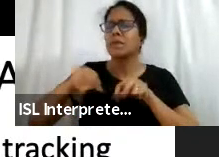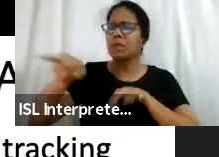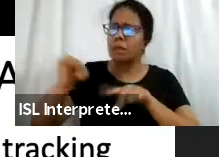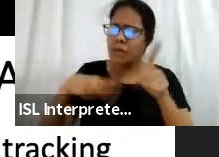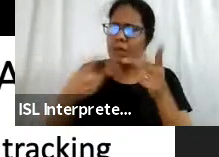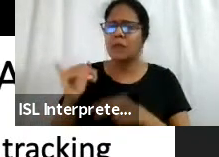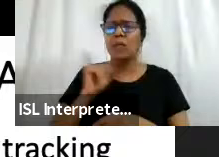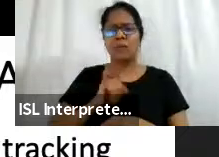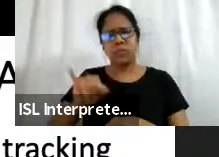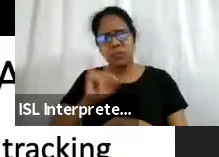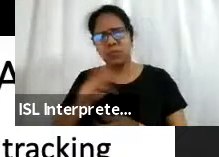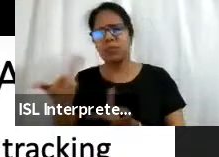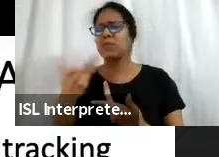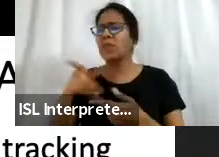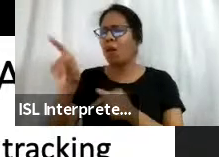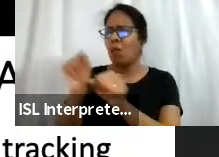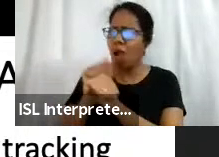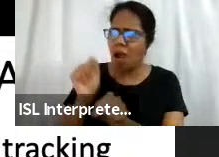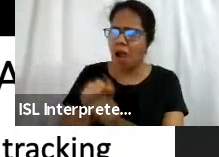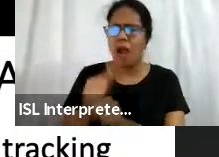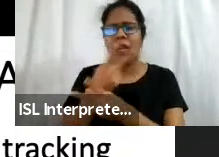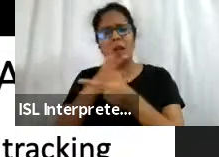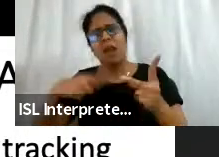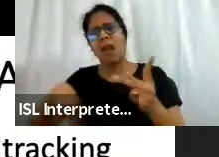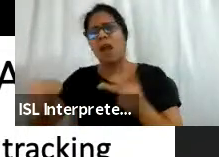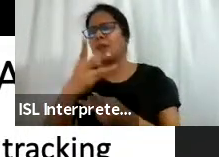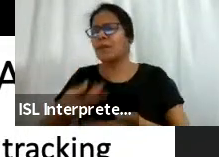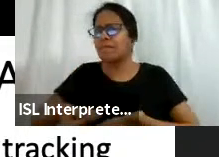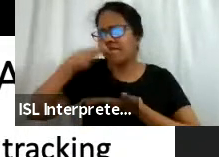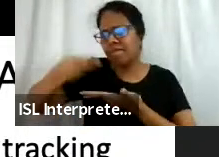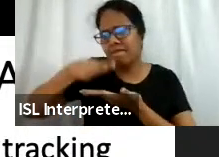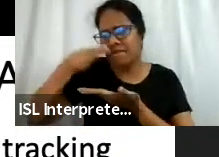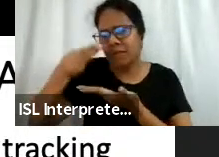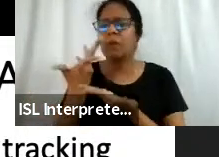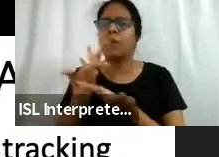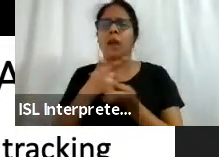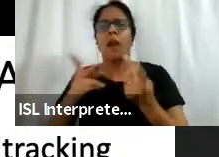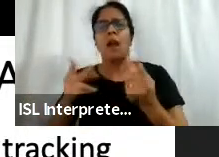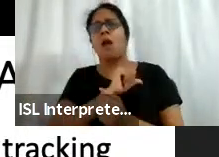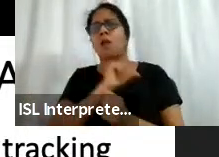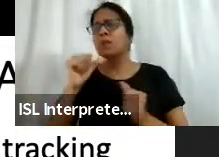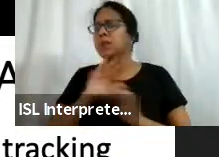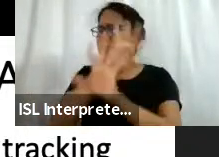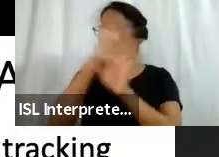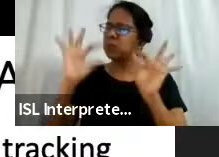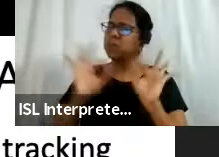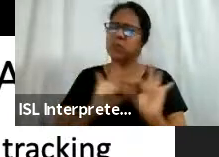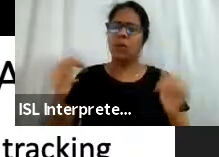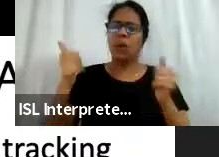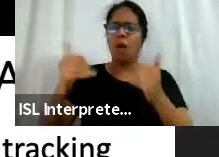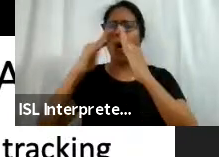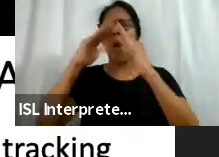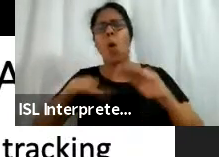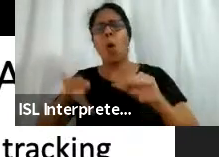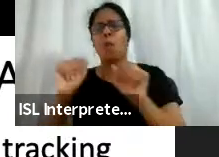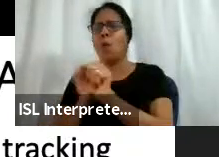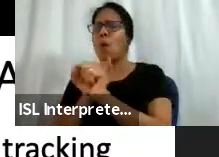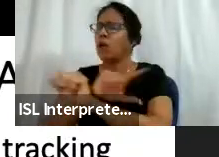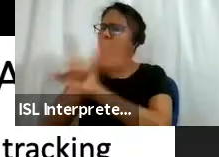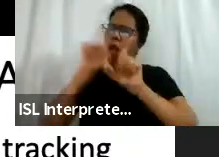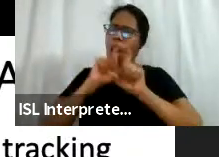do their basic taking care, eat themselves, make themselves comfortable in the house. So we have